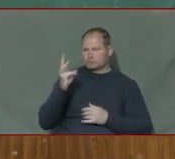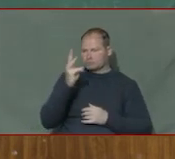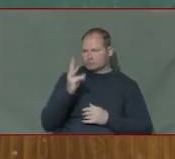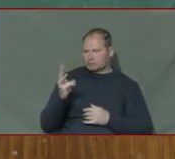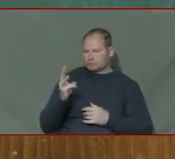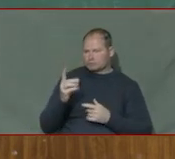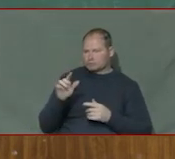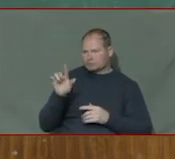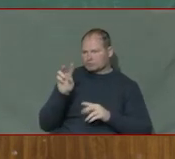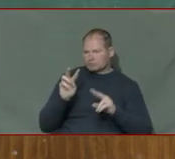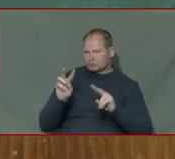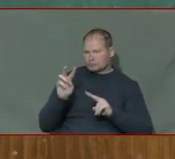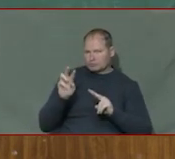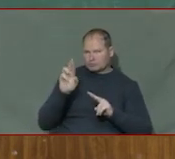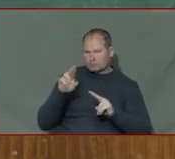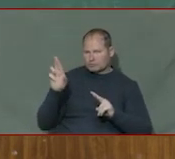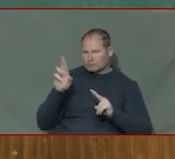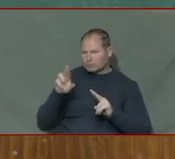of this.